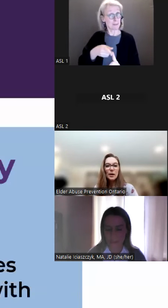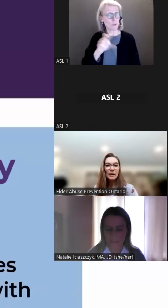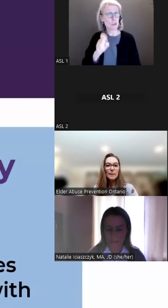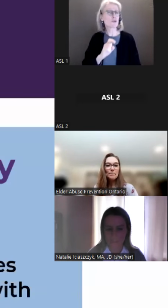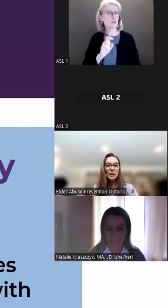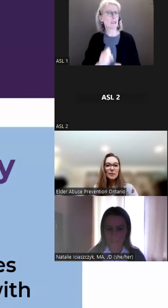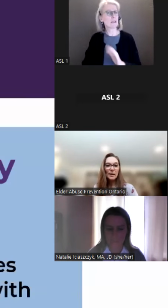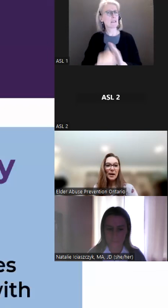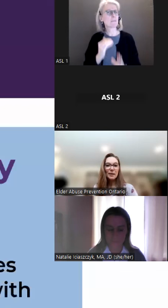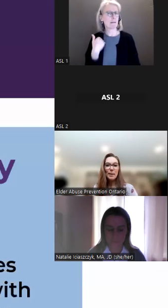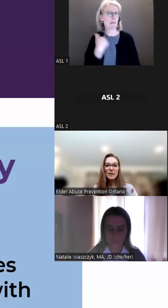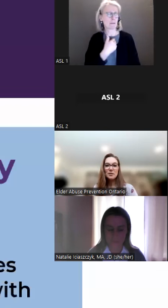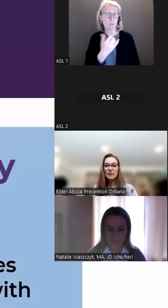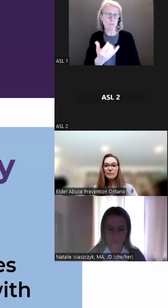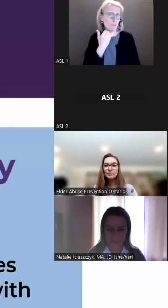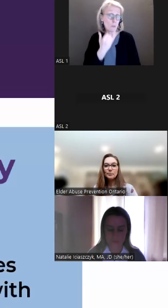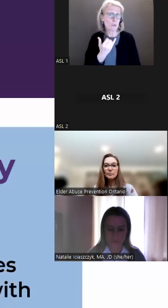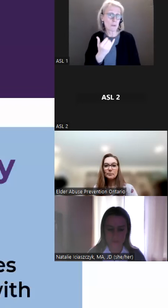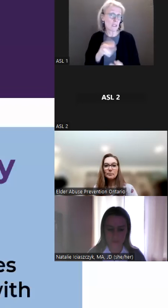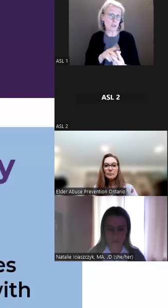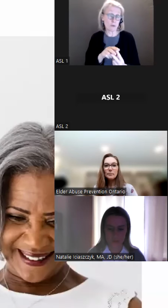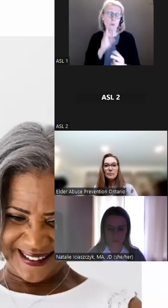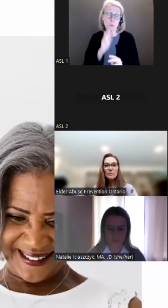you in that capacity.